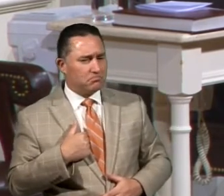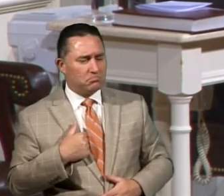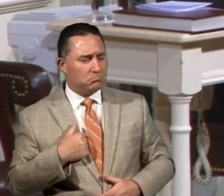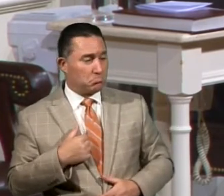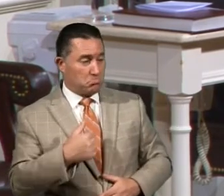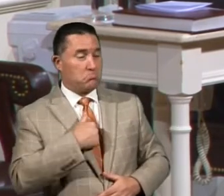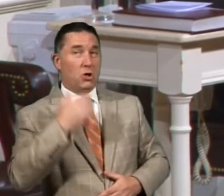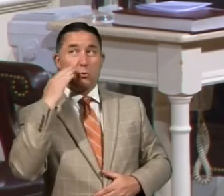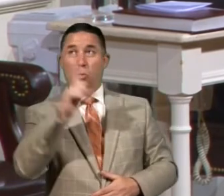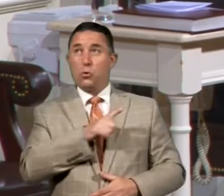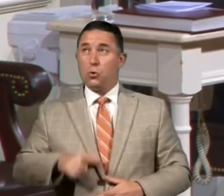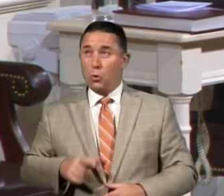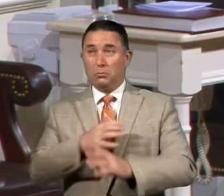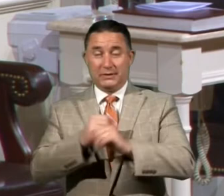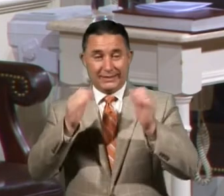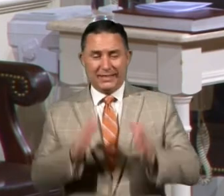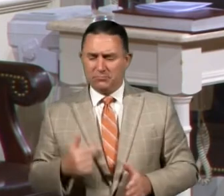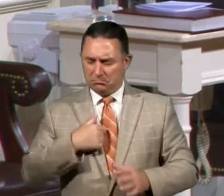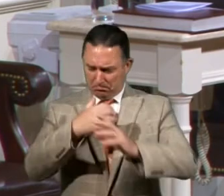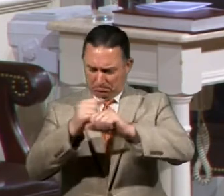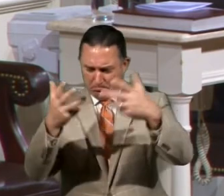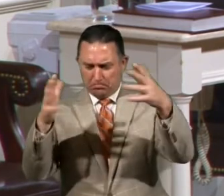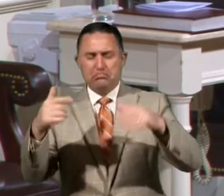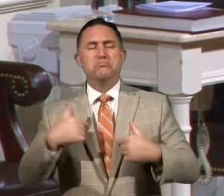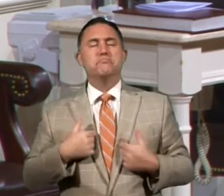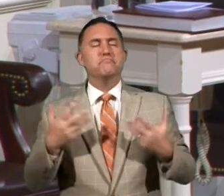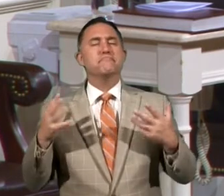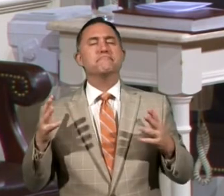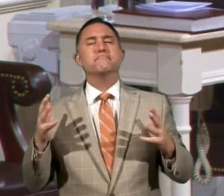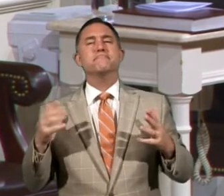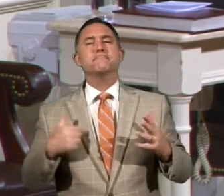He said, I know the Lord is my Savior. I'm saved.